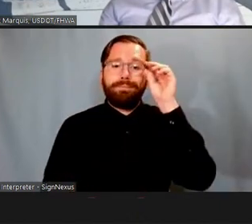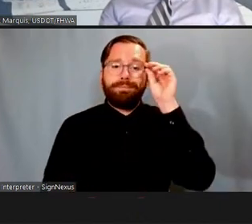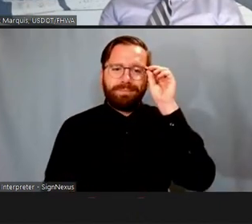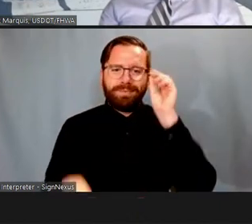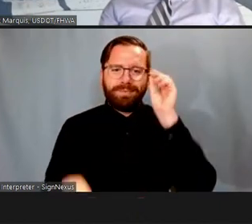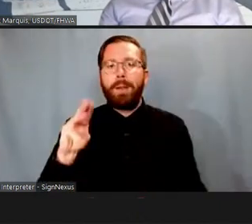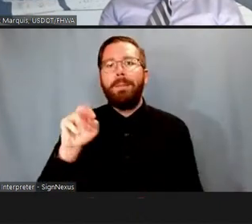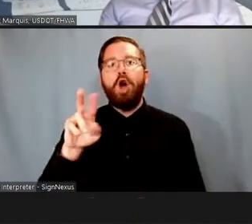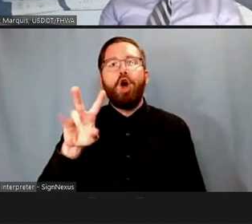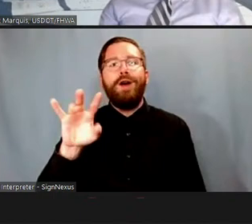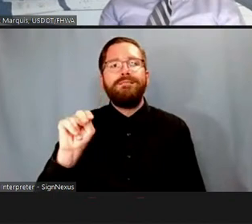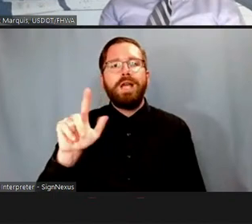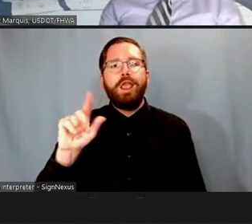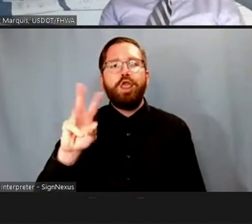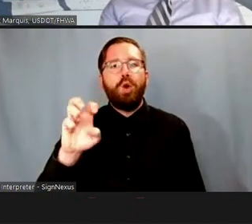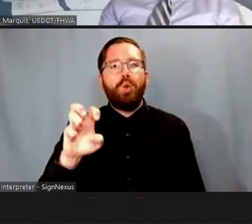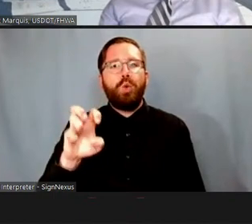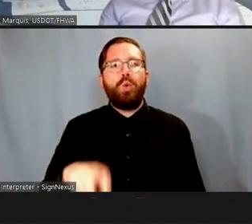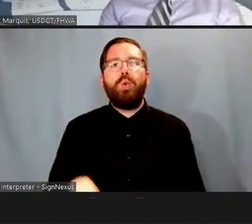marvin low